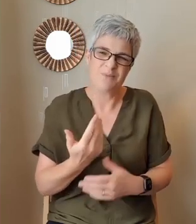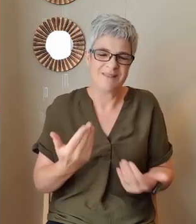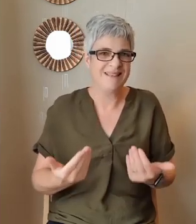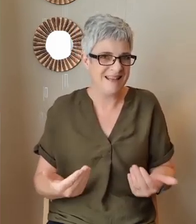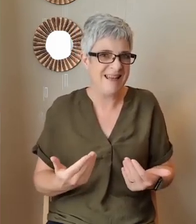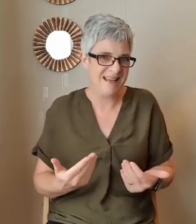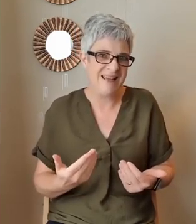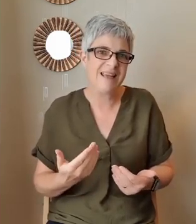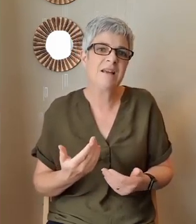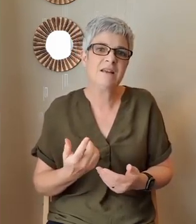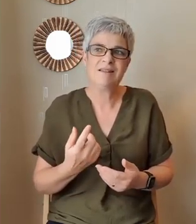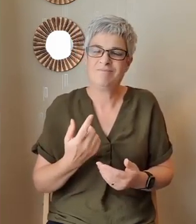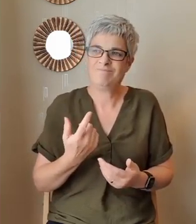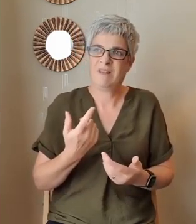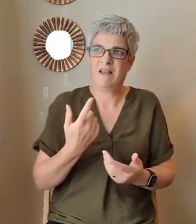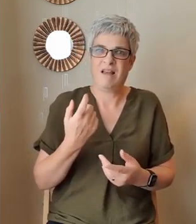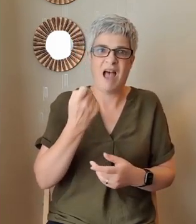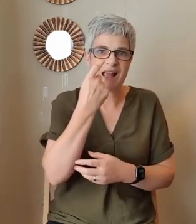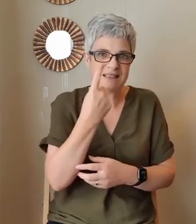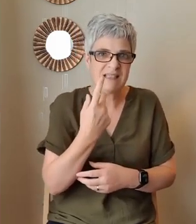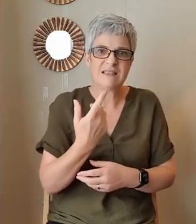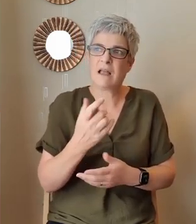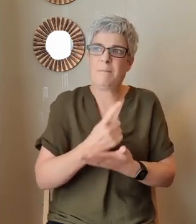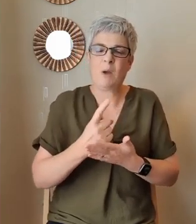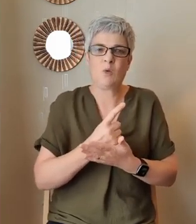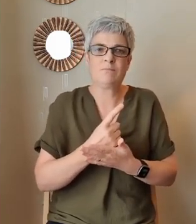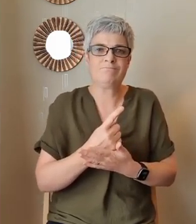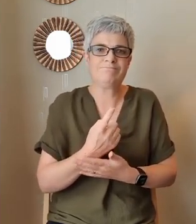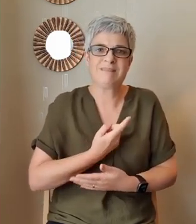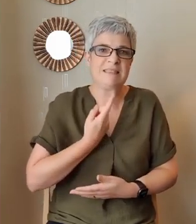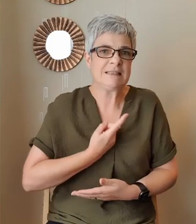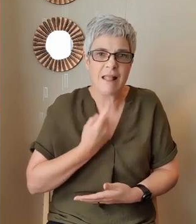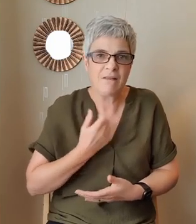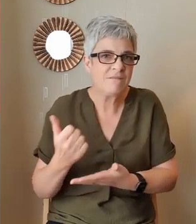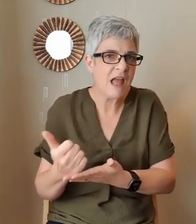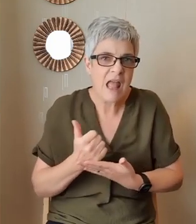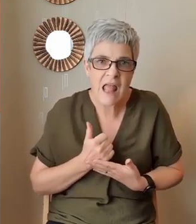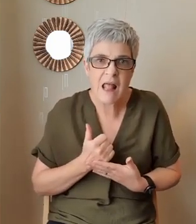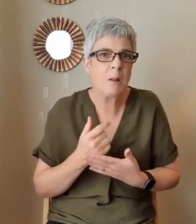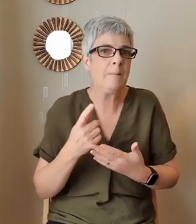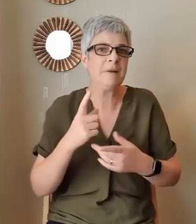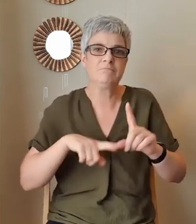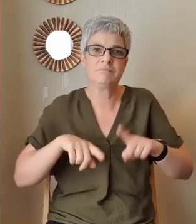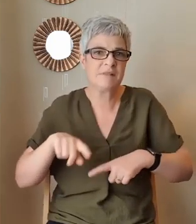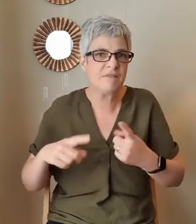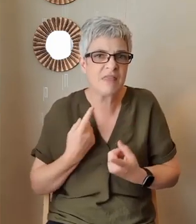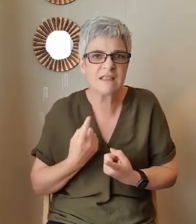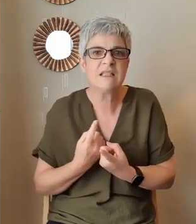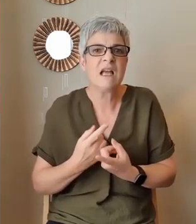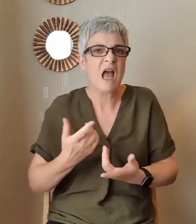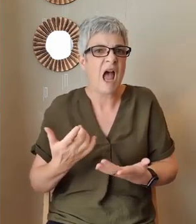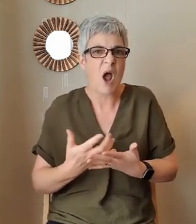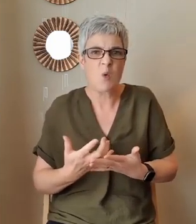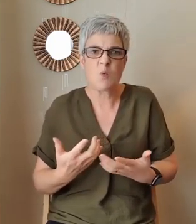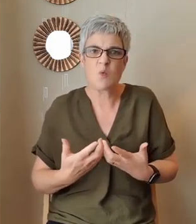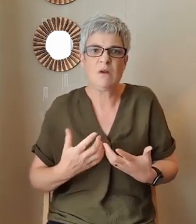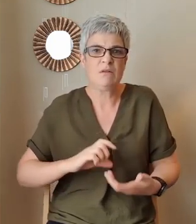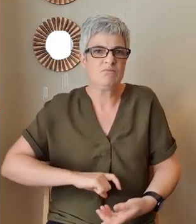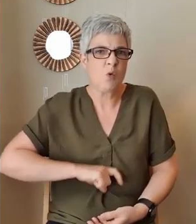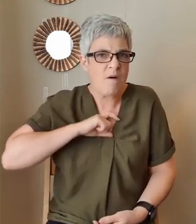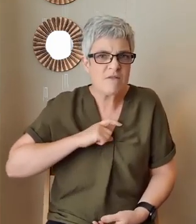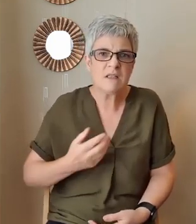era of self-help and sort yourself out and all these therapies that will teach you how to get your self-esteem back and so